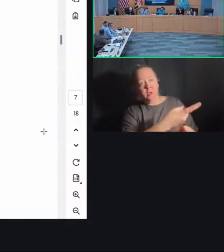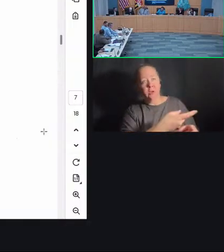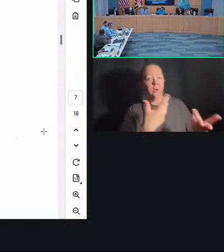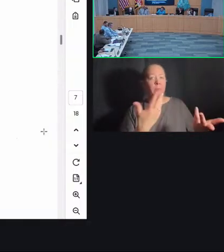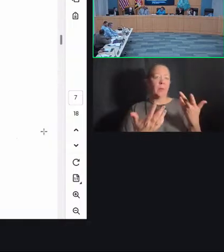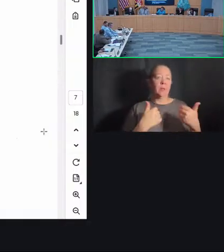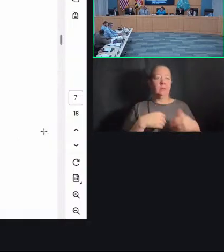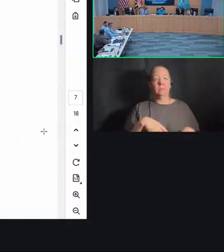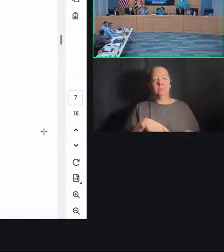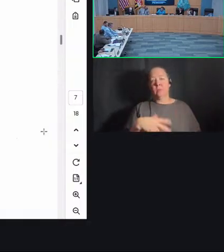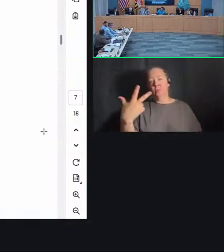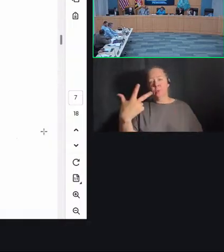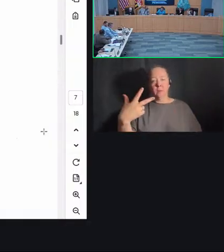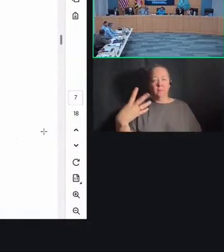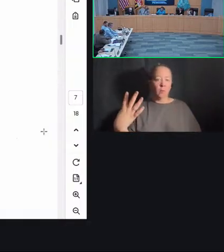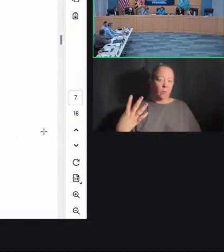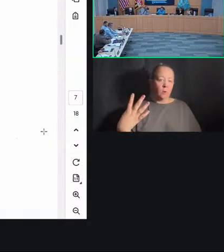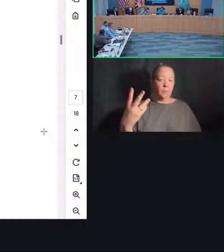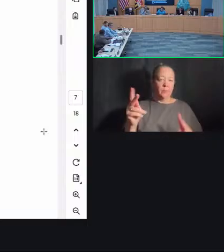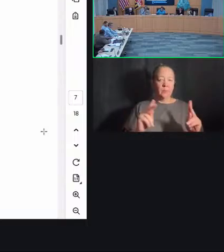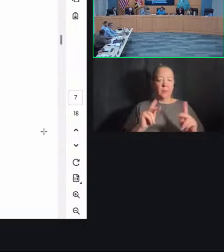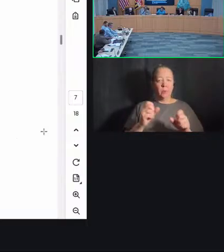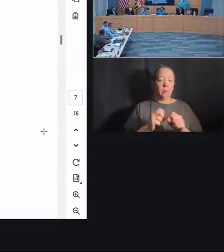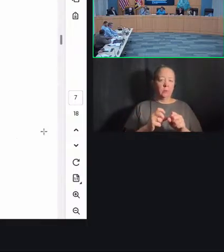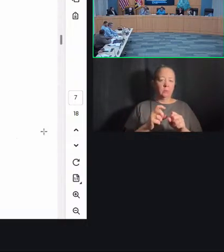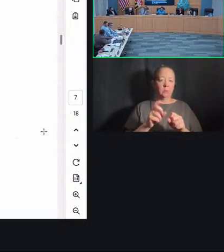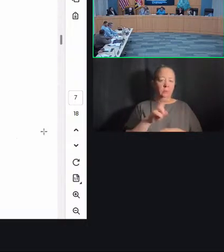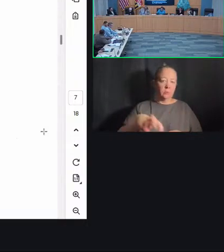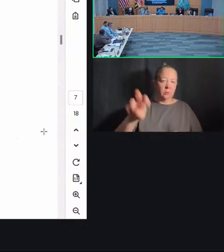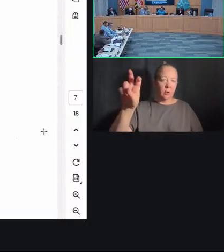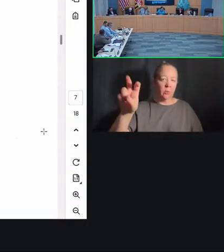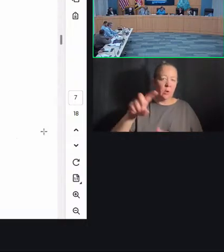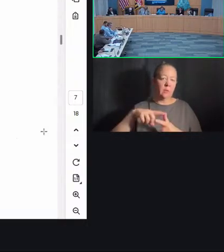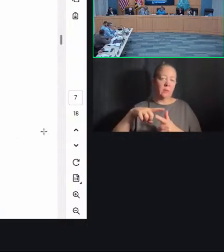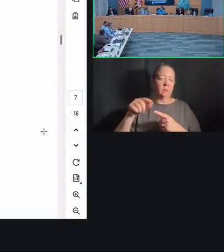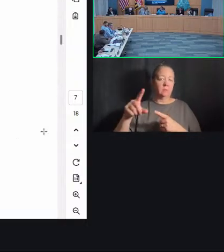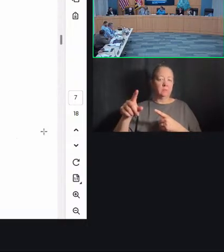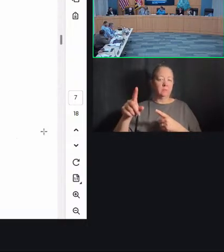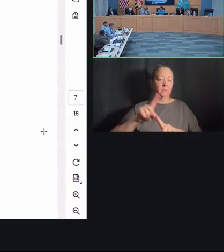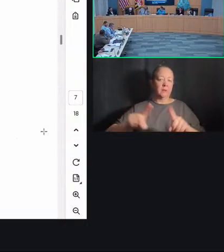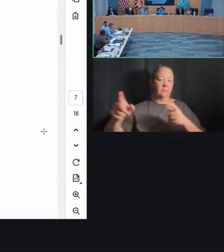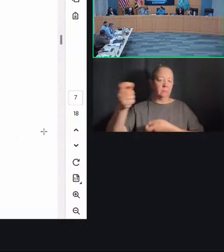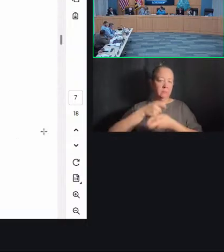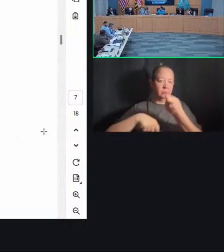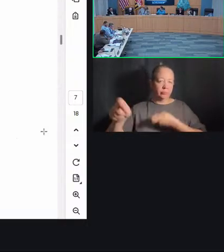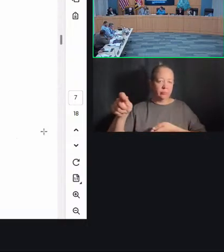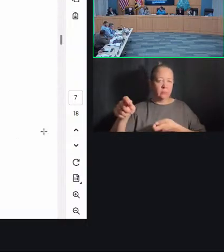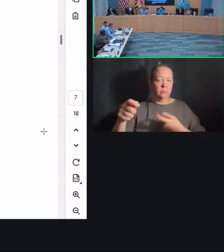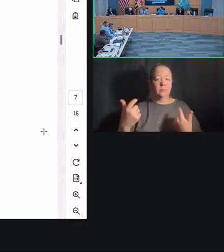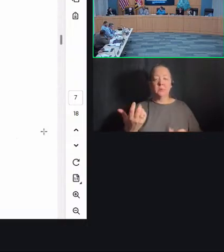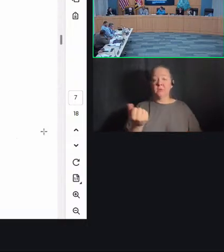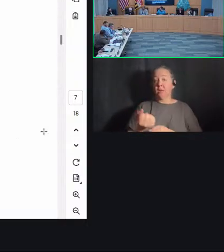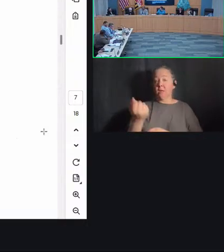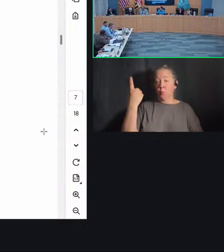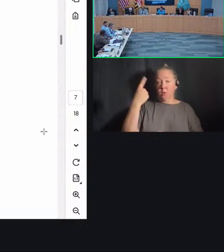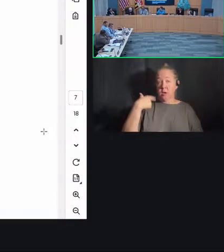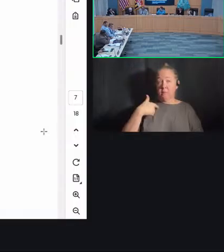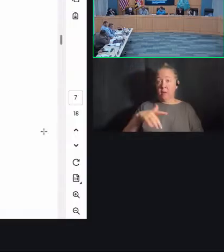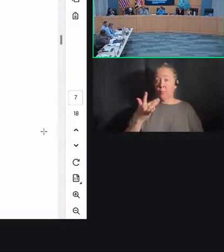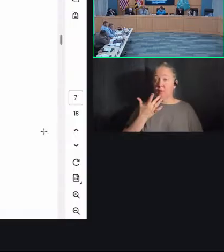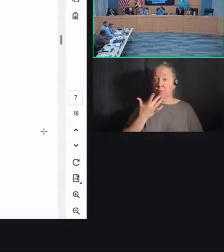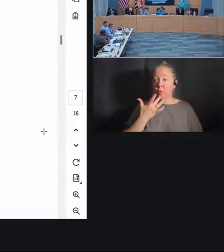next year, the same people or different people come. Does anybody have a preferred amount? Mr. Wade? Yeah, just